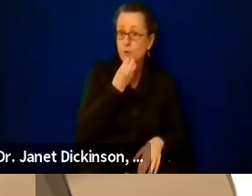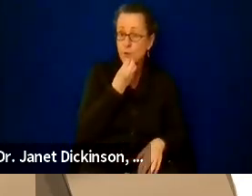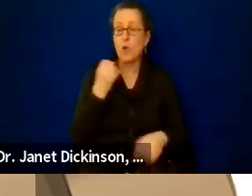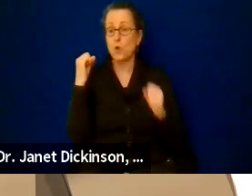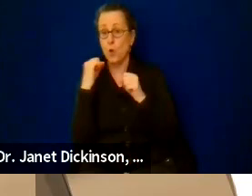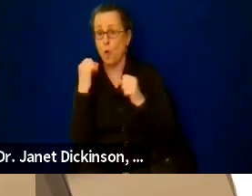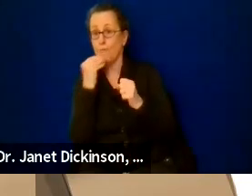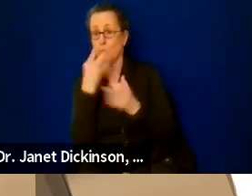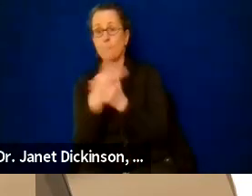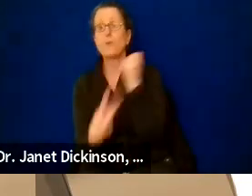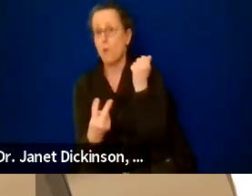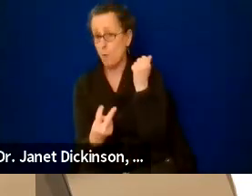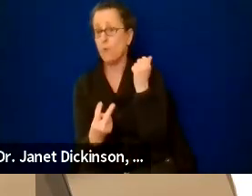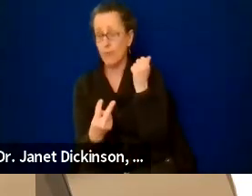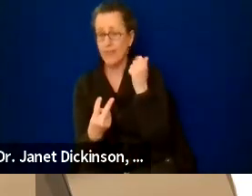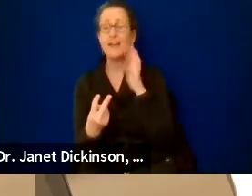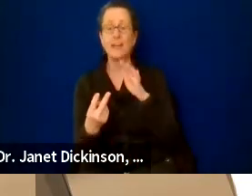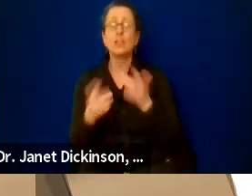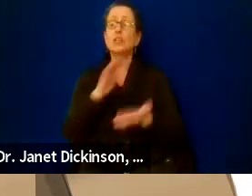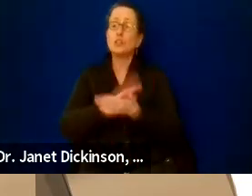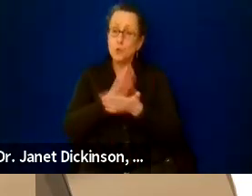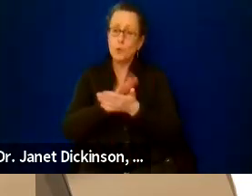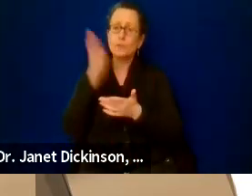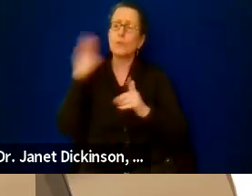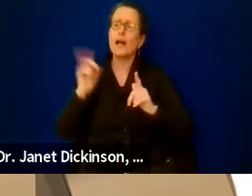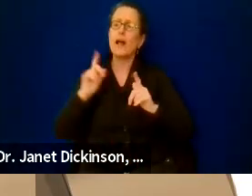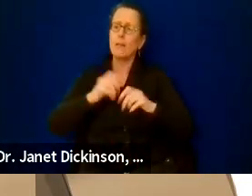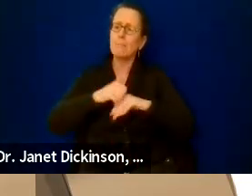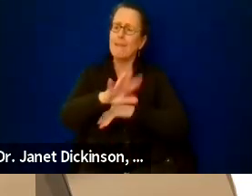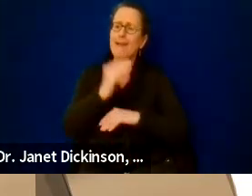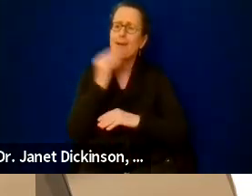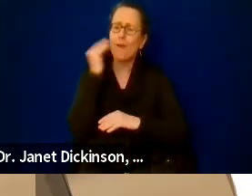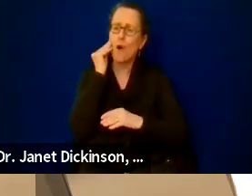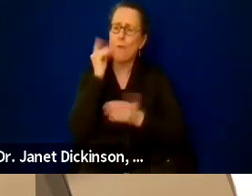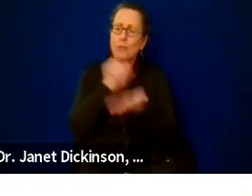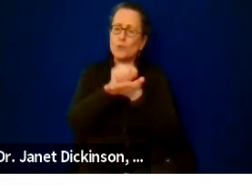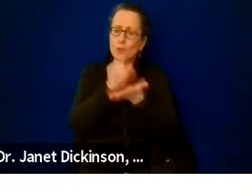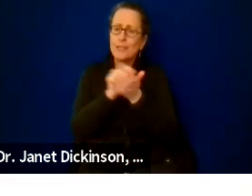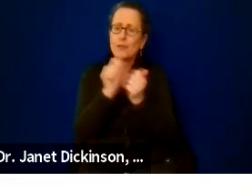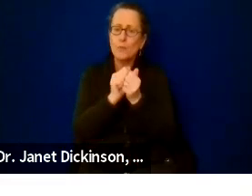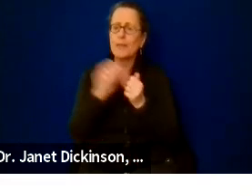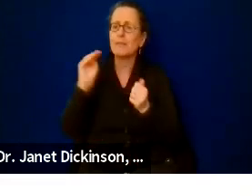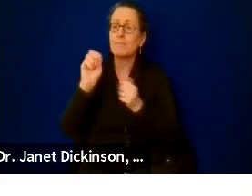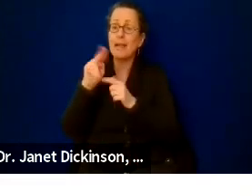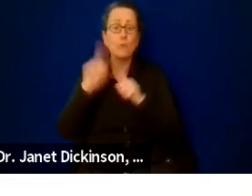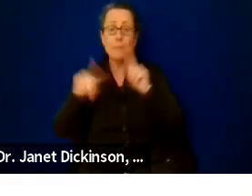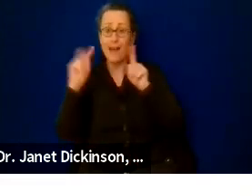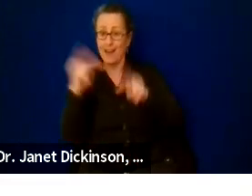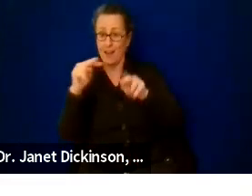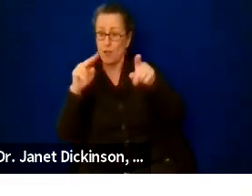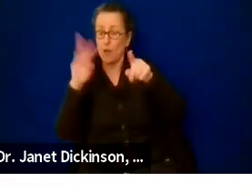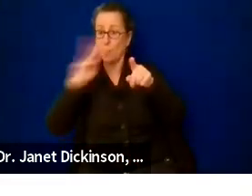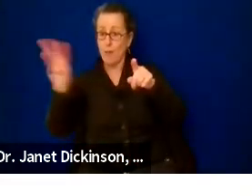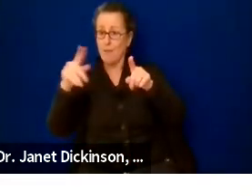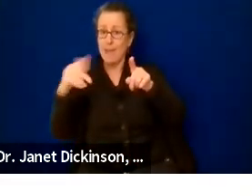this out via newsletters, but I also wanted to just show you where you could easily find a menu. And that is if you go to our